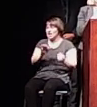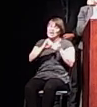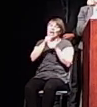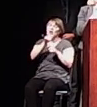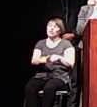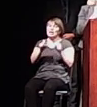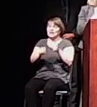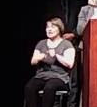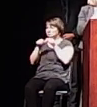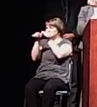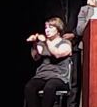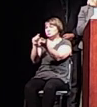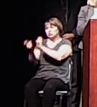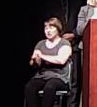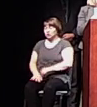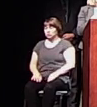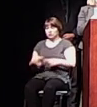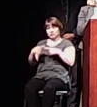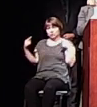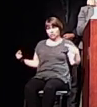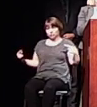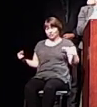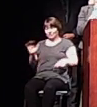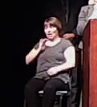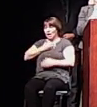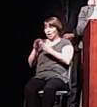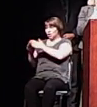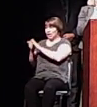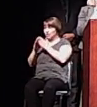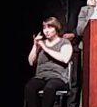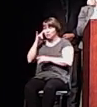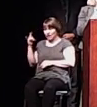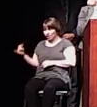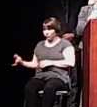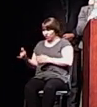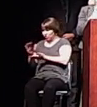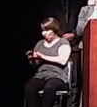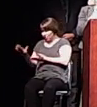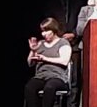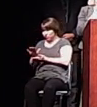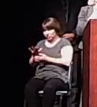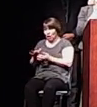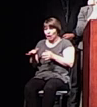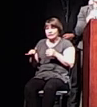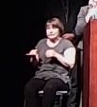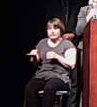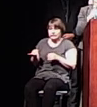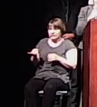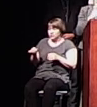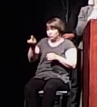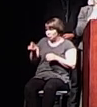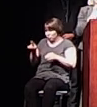time. In contrast, our California community colleges are expected to undertake transformational change